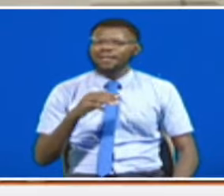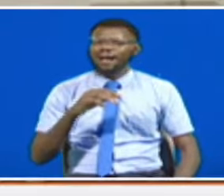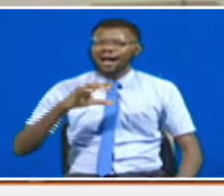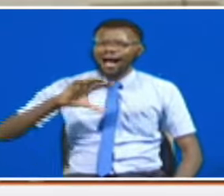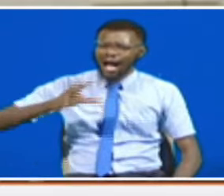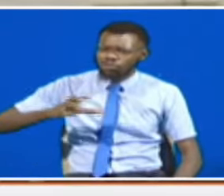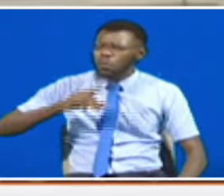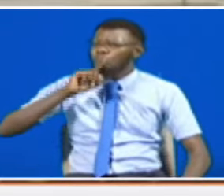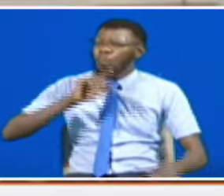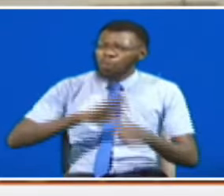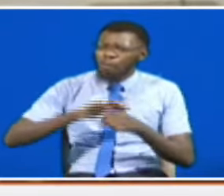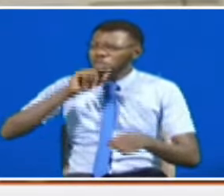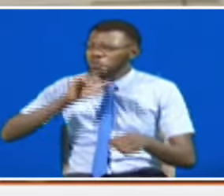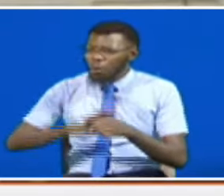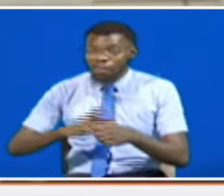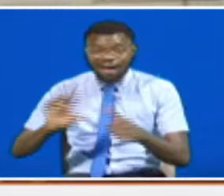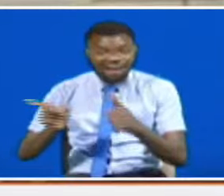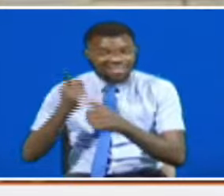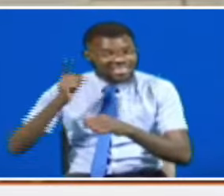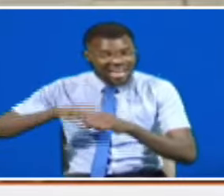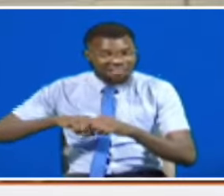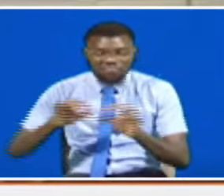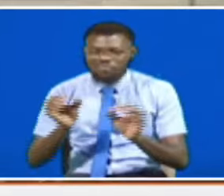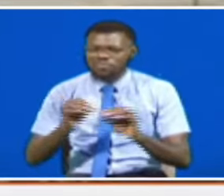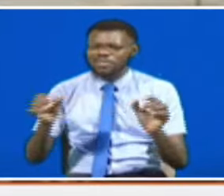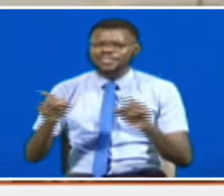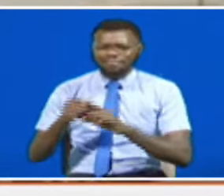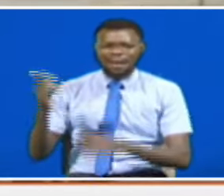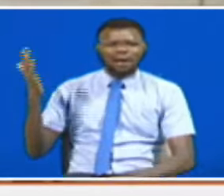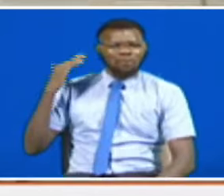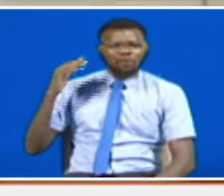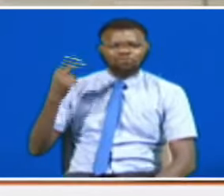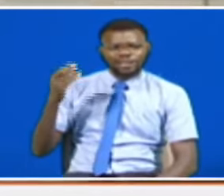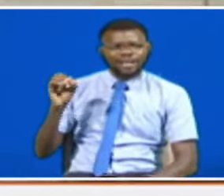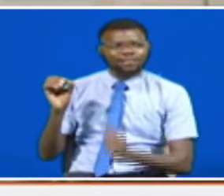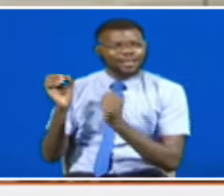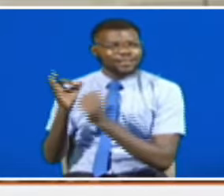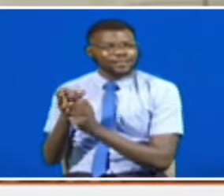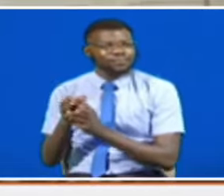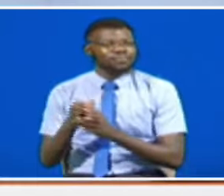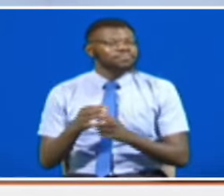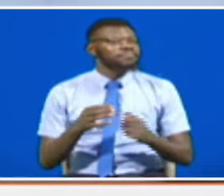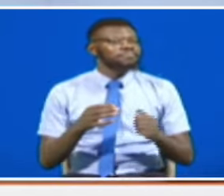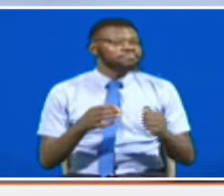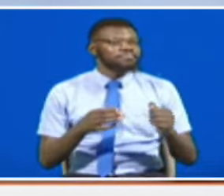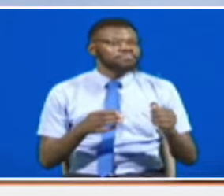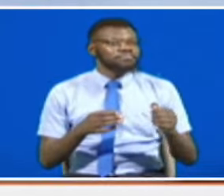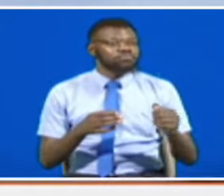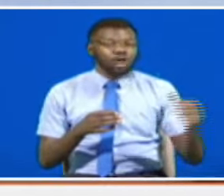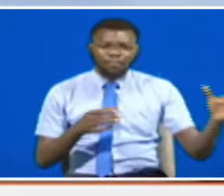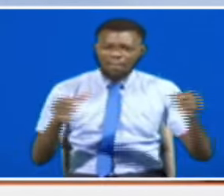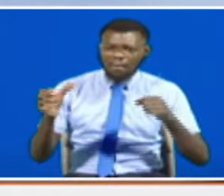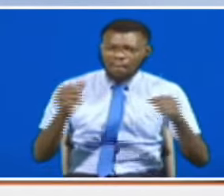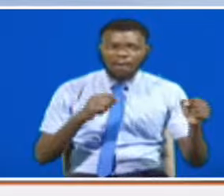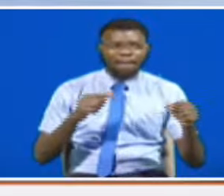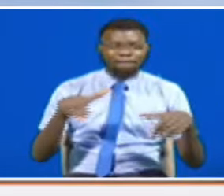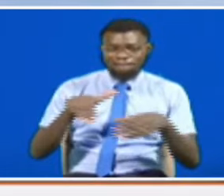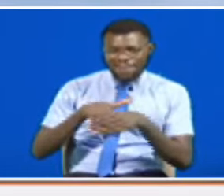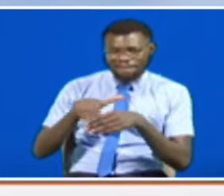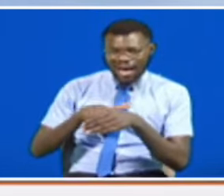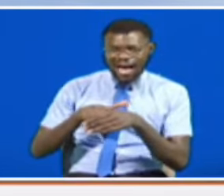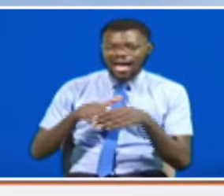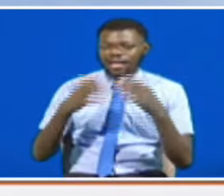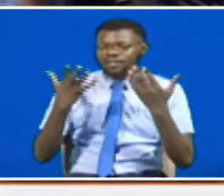improve the drainage system of Nairobi. In 2023, City Hall employed 2,500 Green Army members.